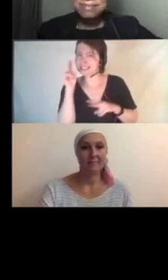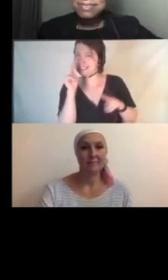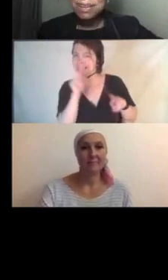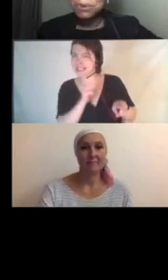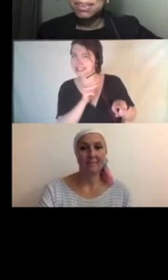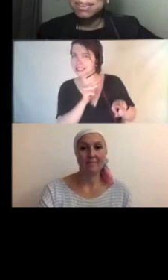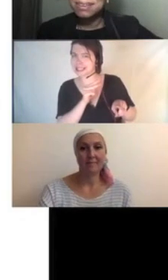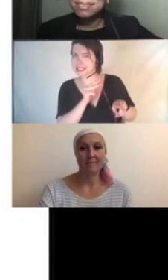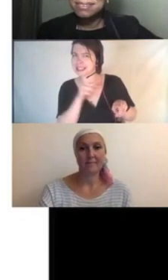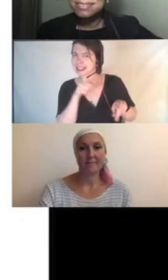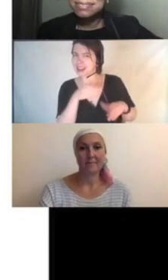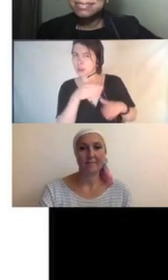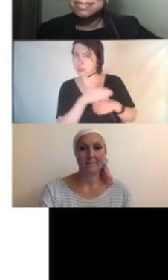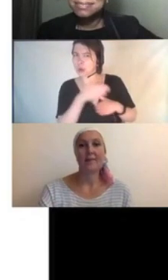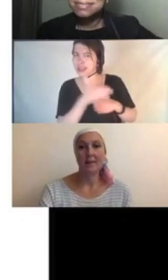Is that working?